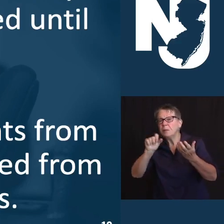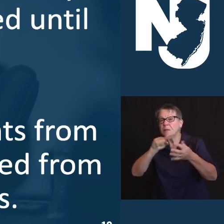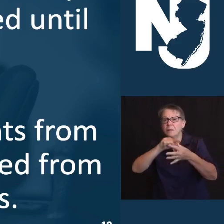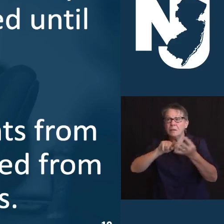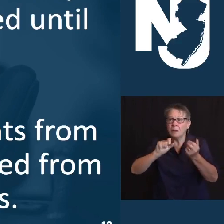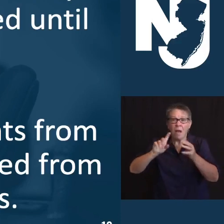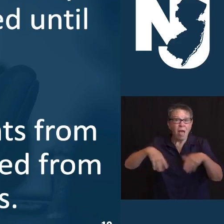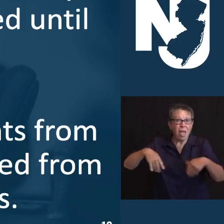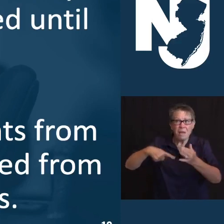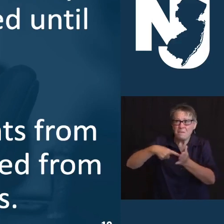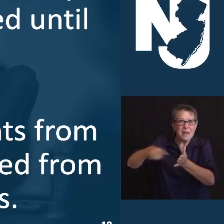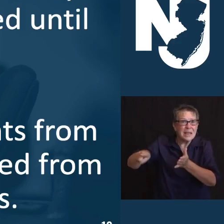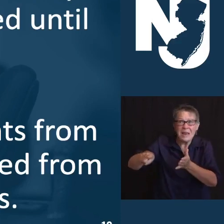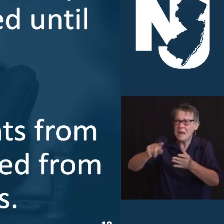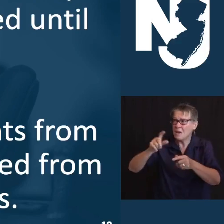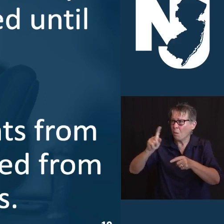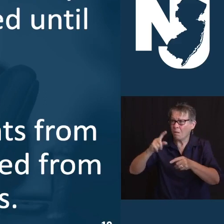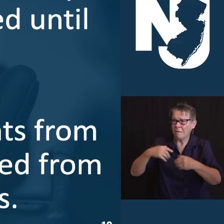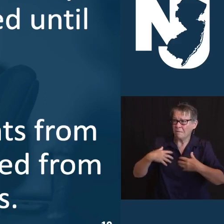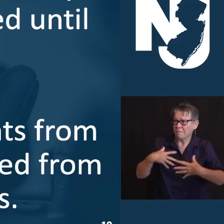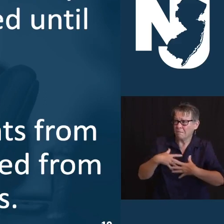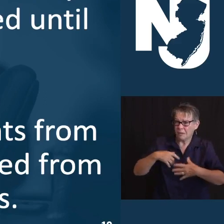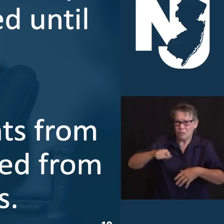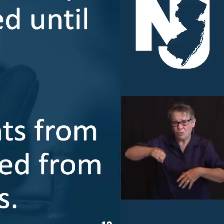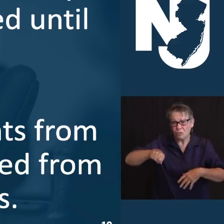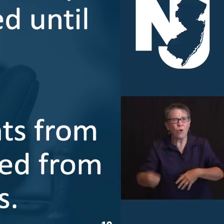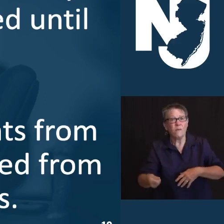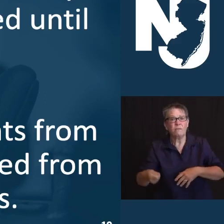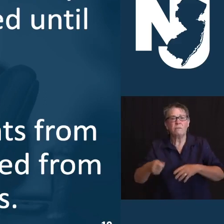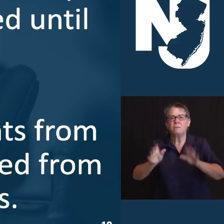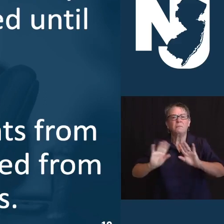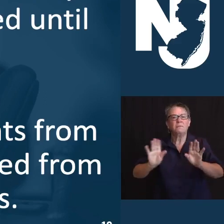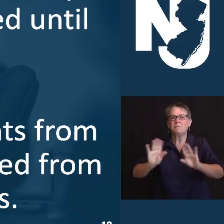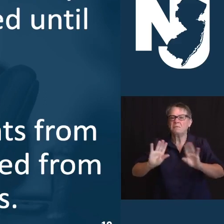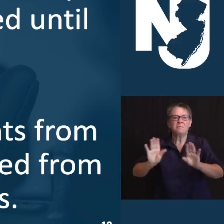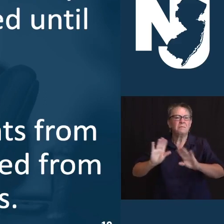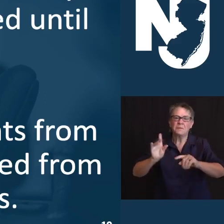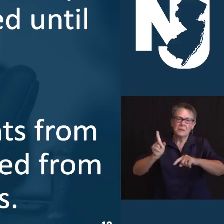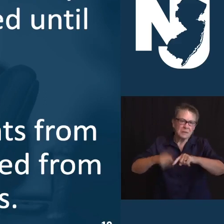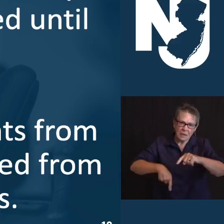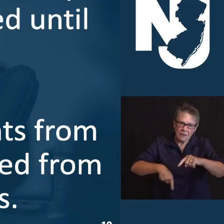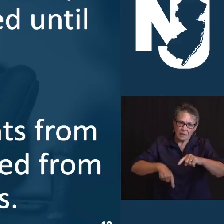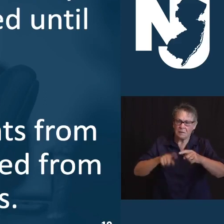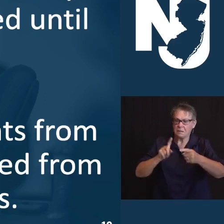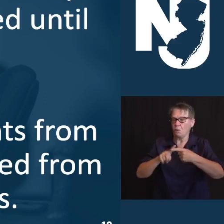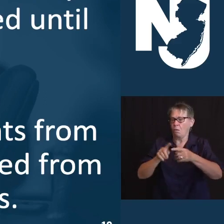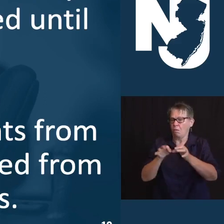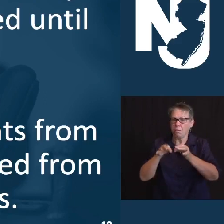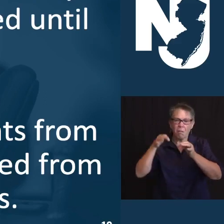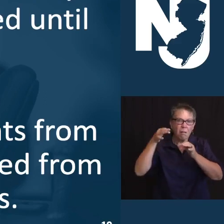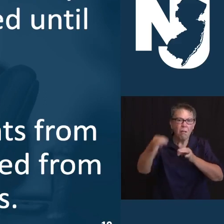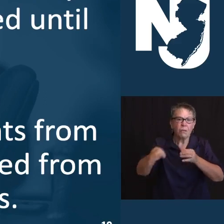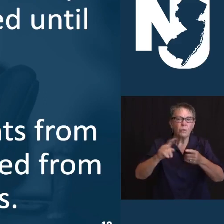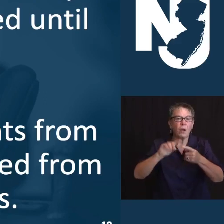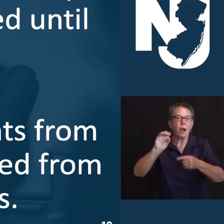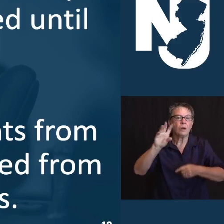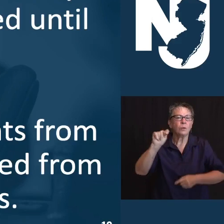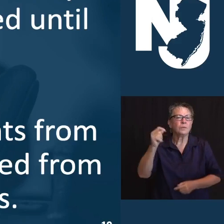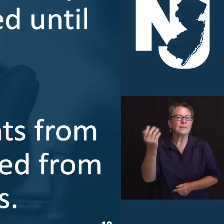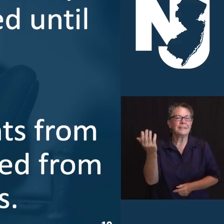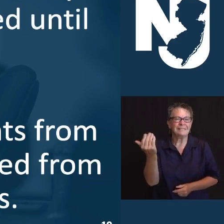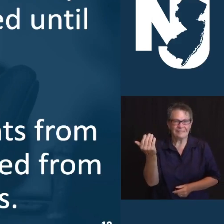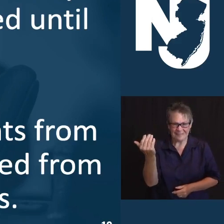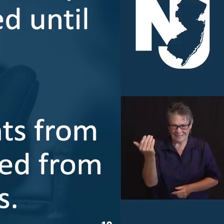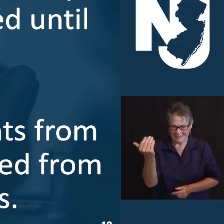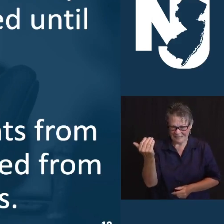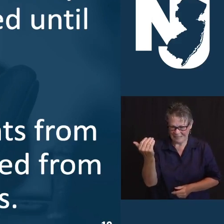both residential and commercial customers. However, customers may receive a shutoff notice after